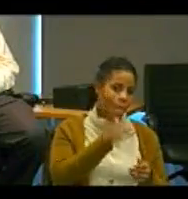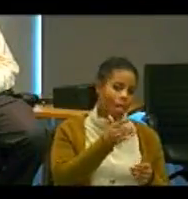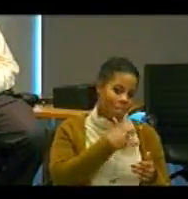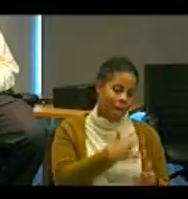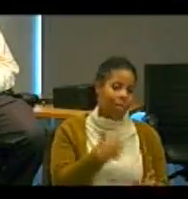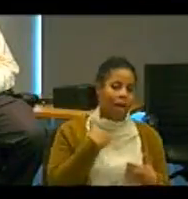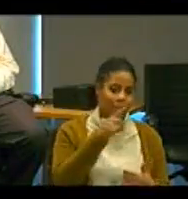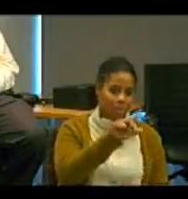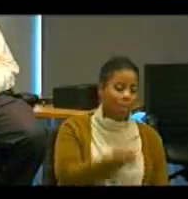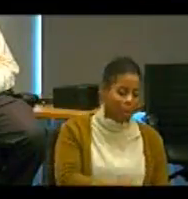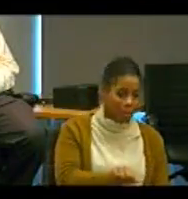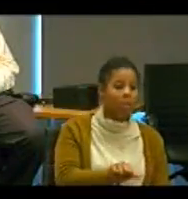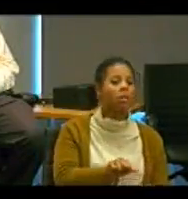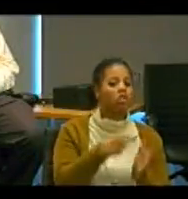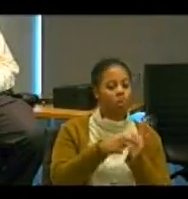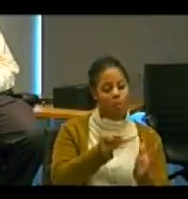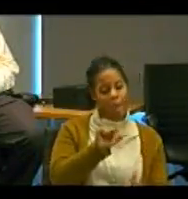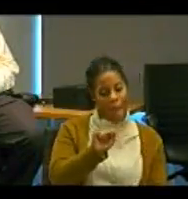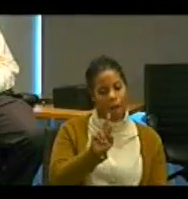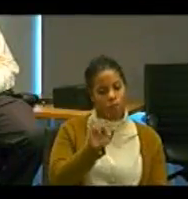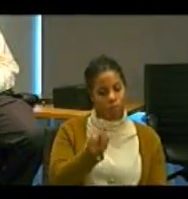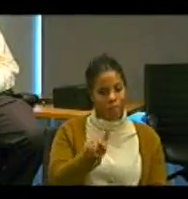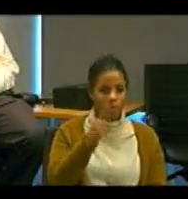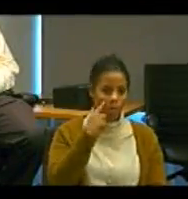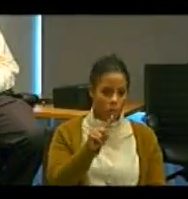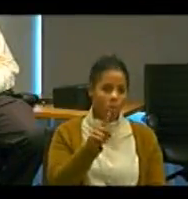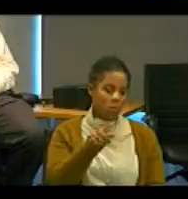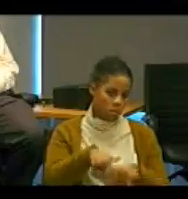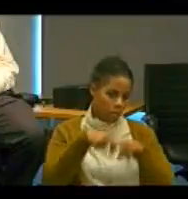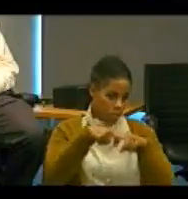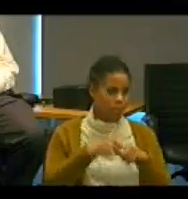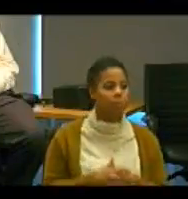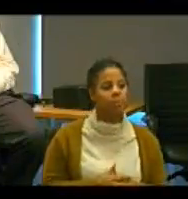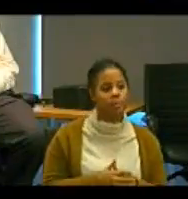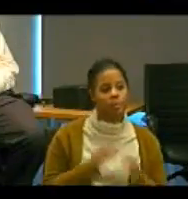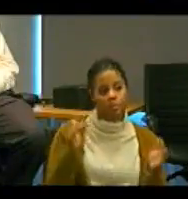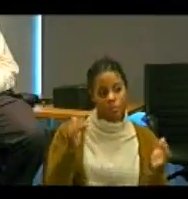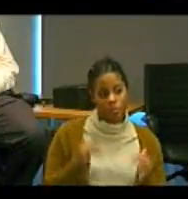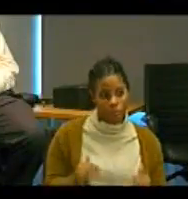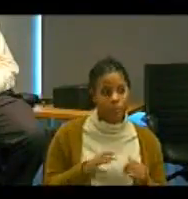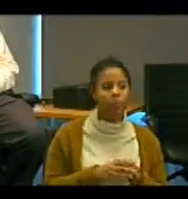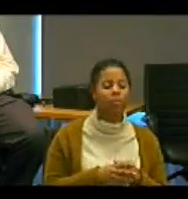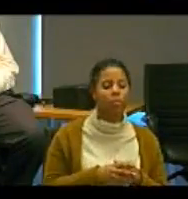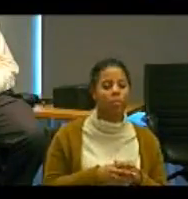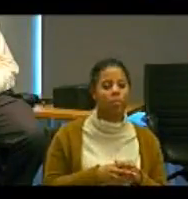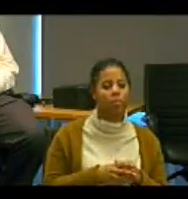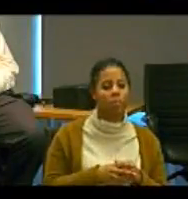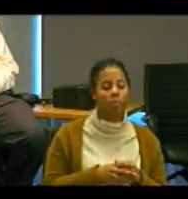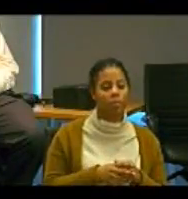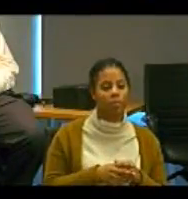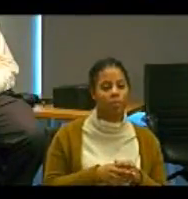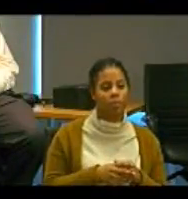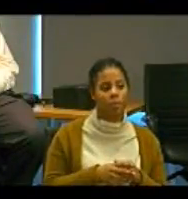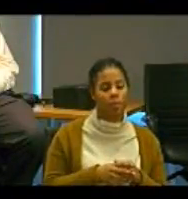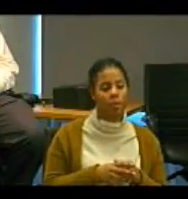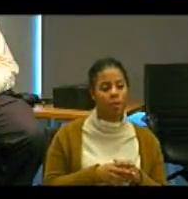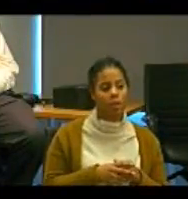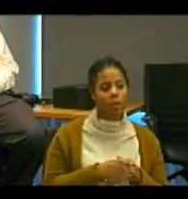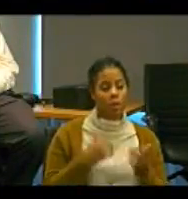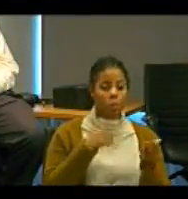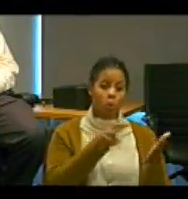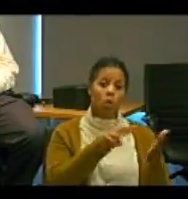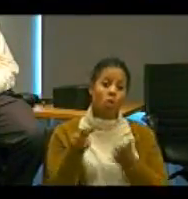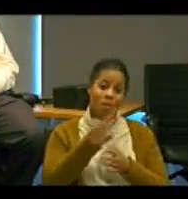please. So are U.S. schools inappropriately over-identifying children disabled based on their race or ethnicity? Next slide. When we look at the national